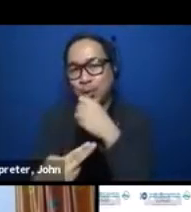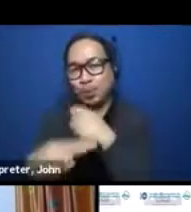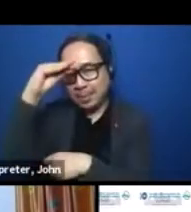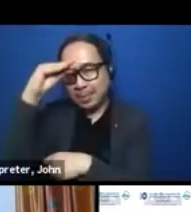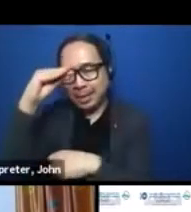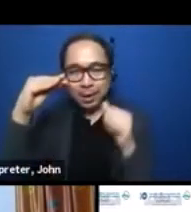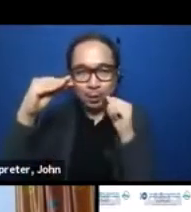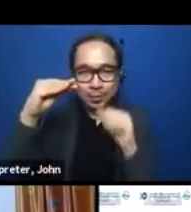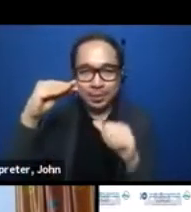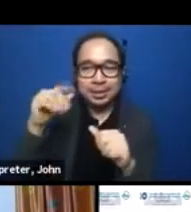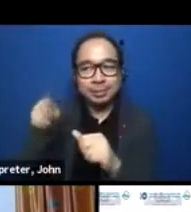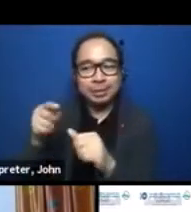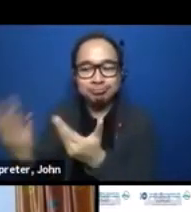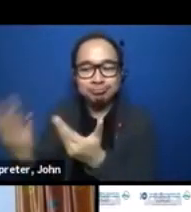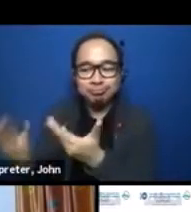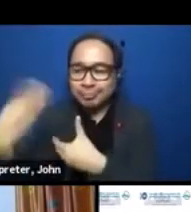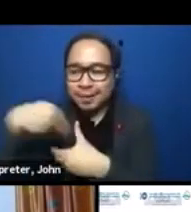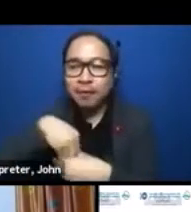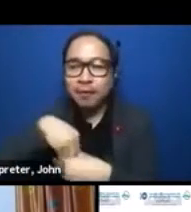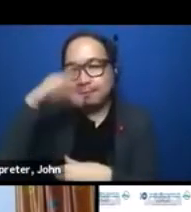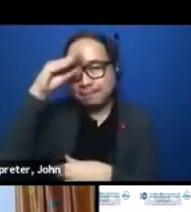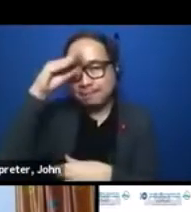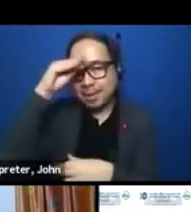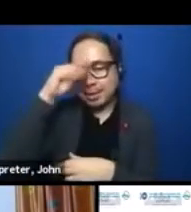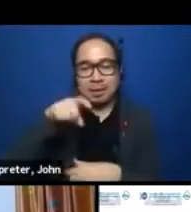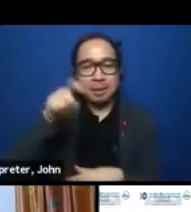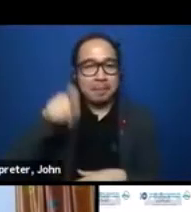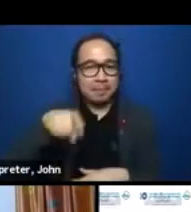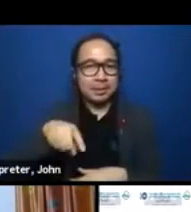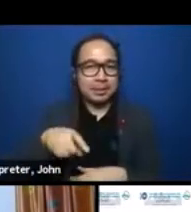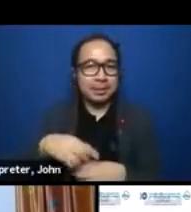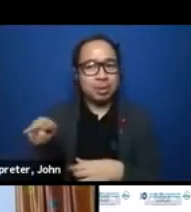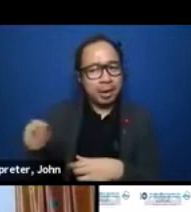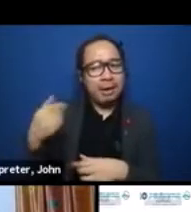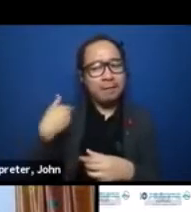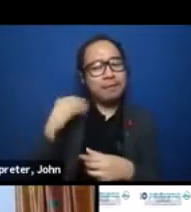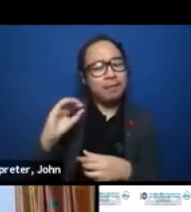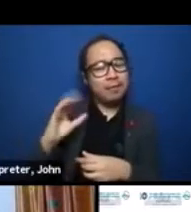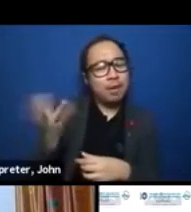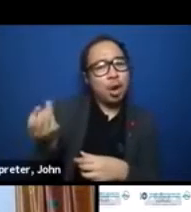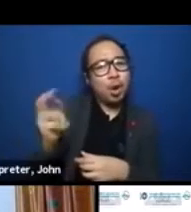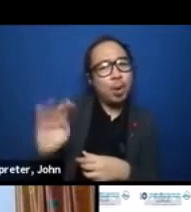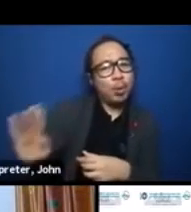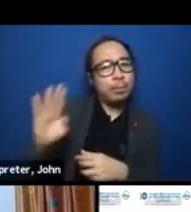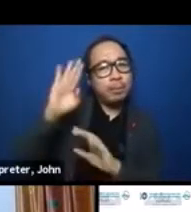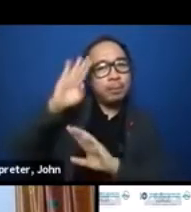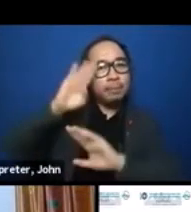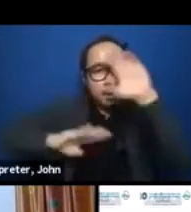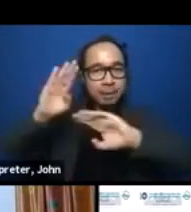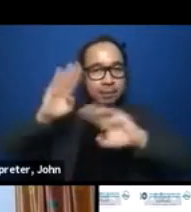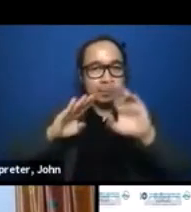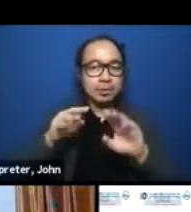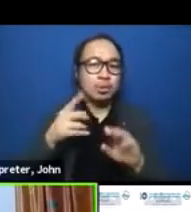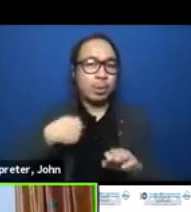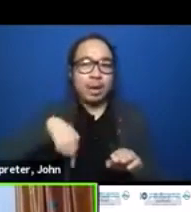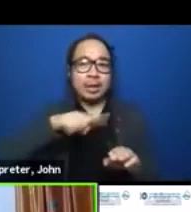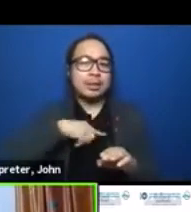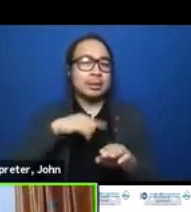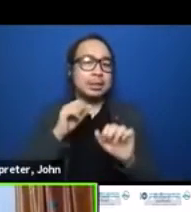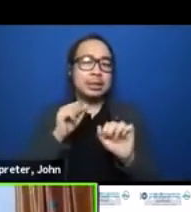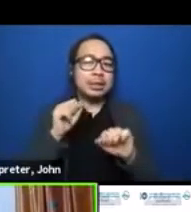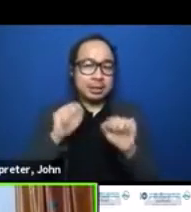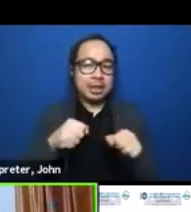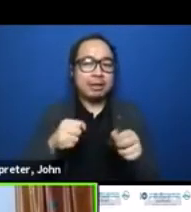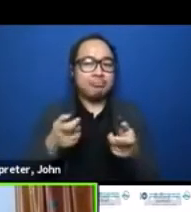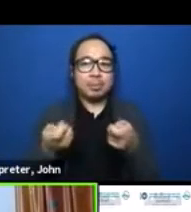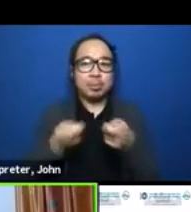they also have their own problem. And then so we can meet two ends in the middle. Thank you. We